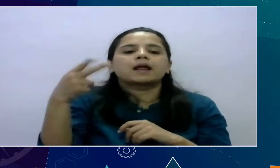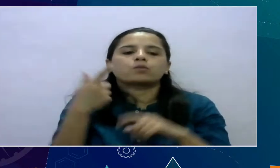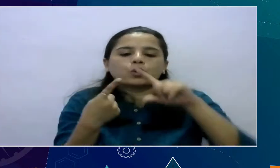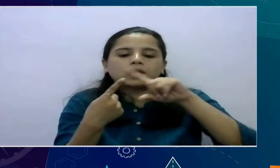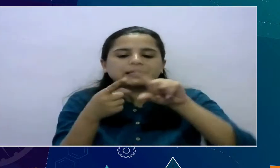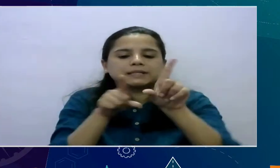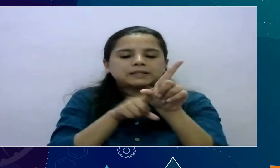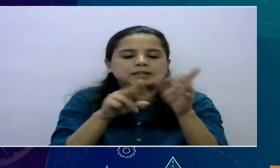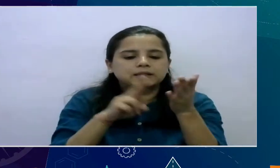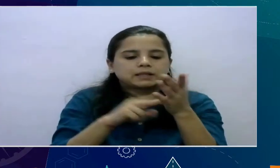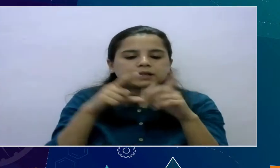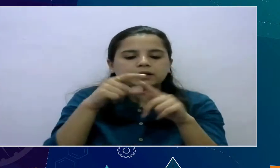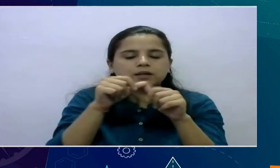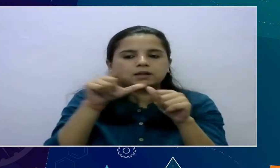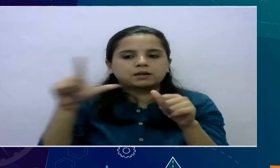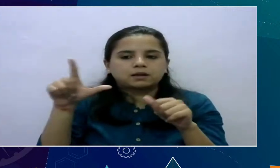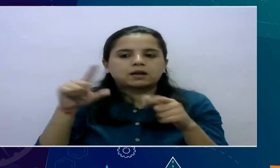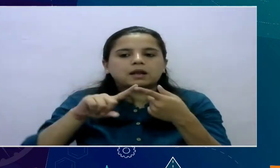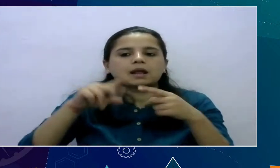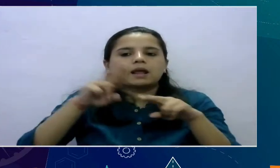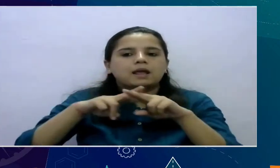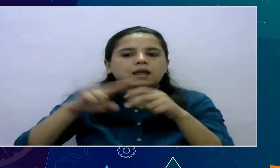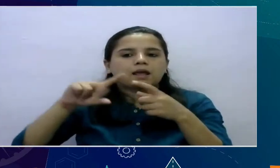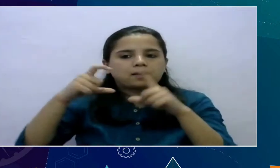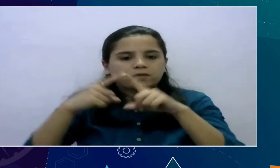Okay. So please note the spelling,